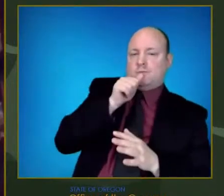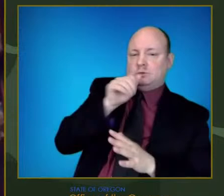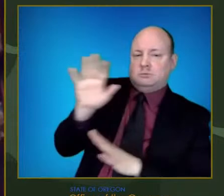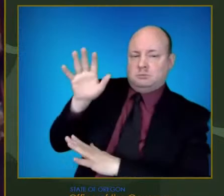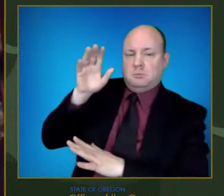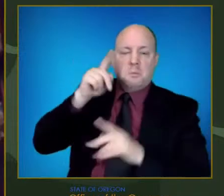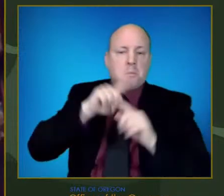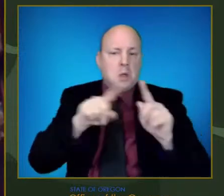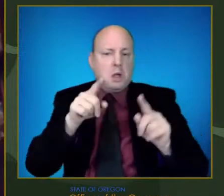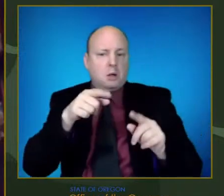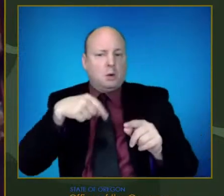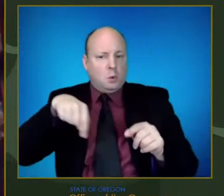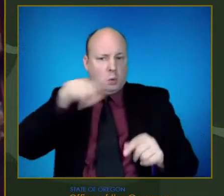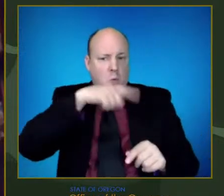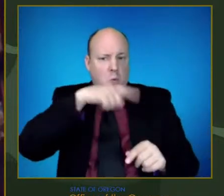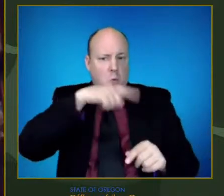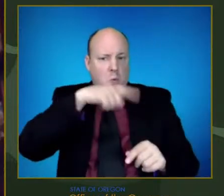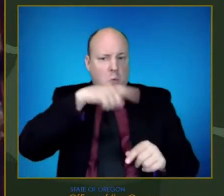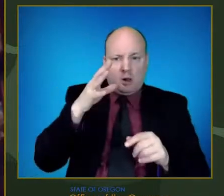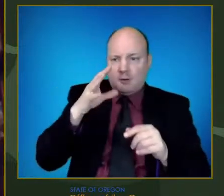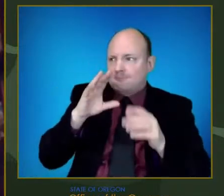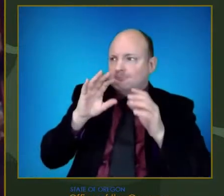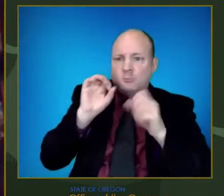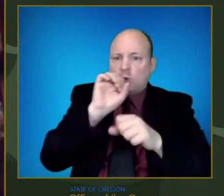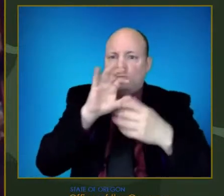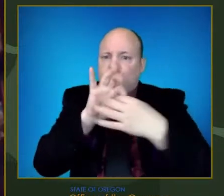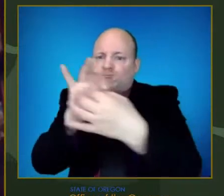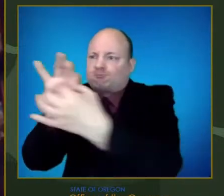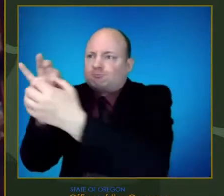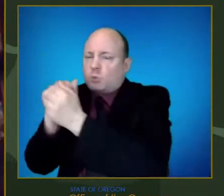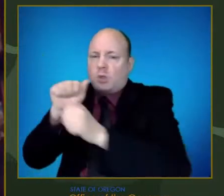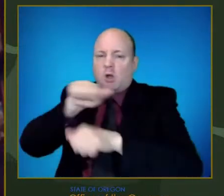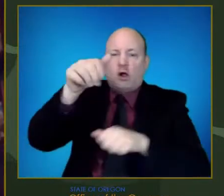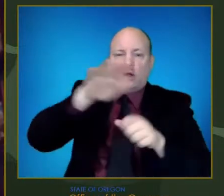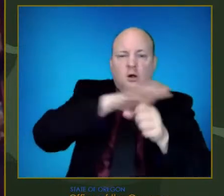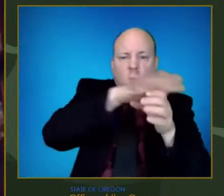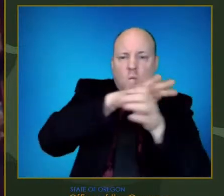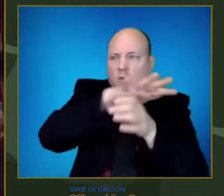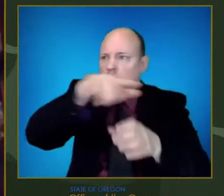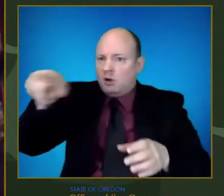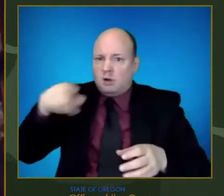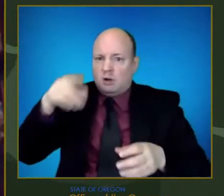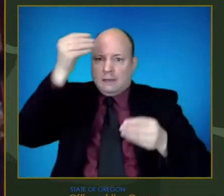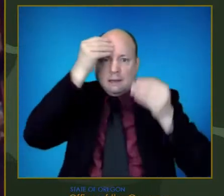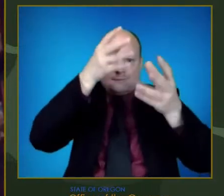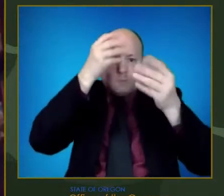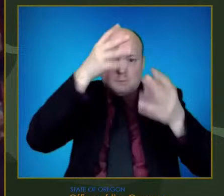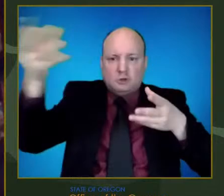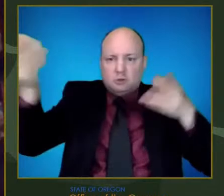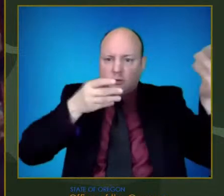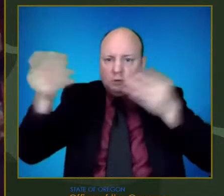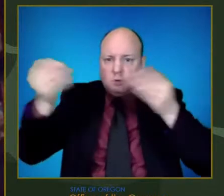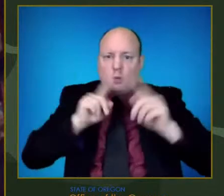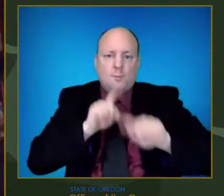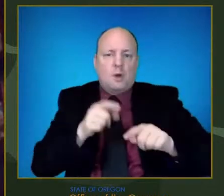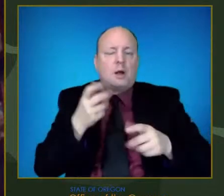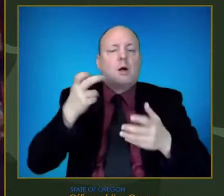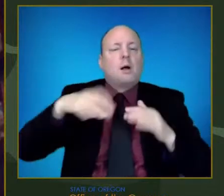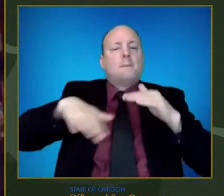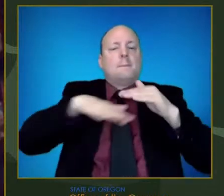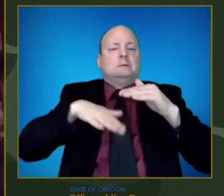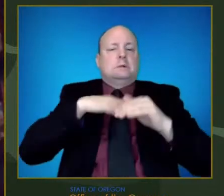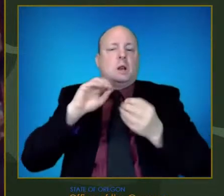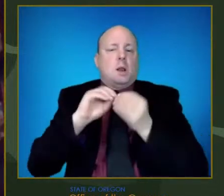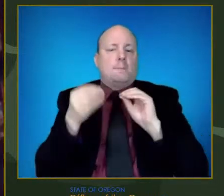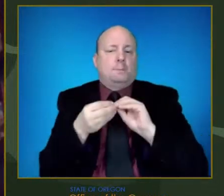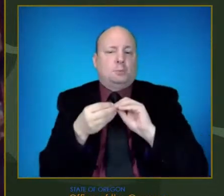authorities to consolidate the number of breakthrough cases and report that. What I can say is that to date, the number of breakthrough cases